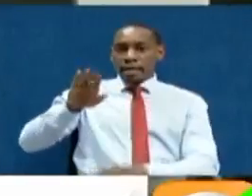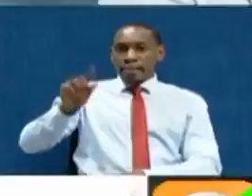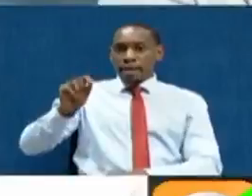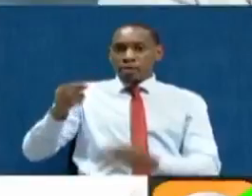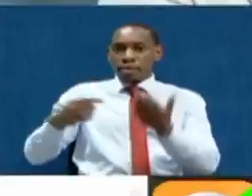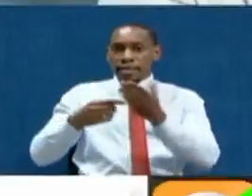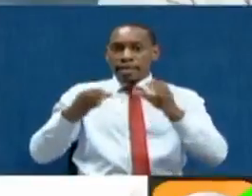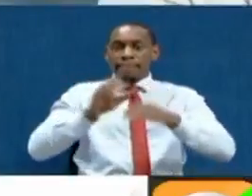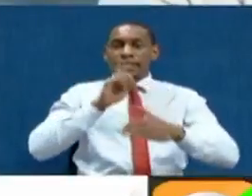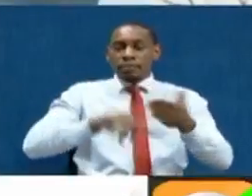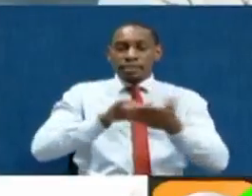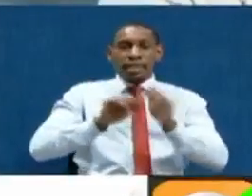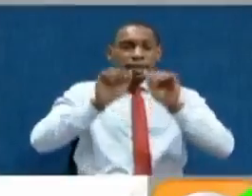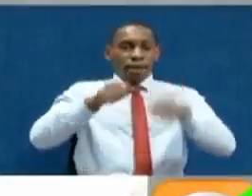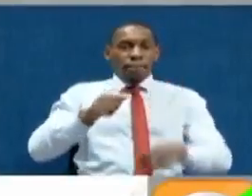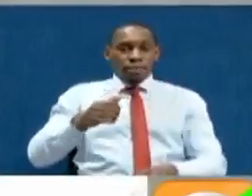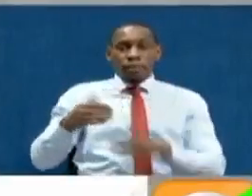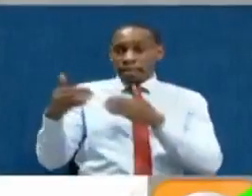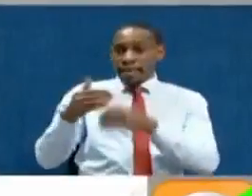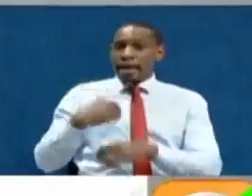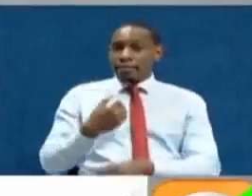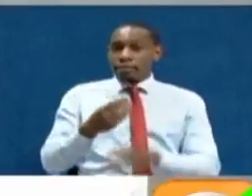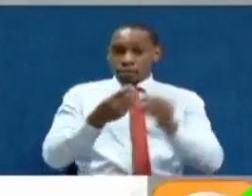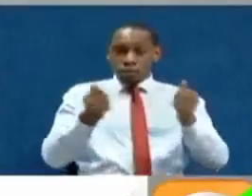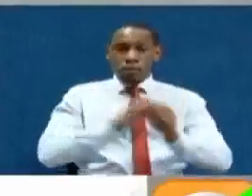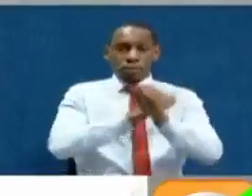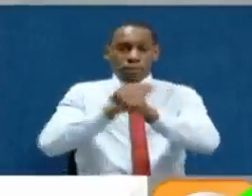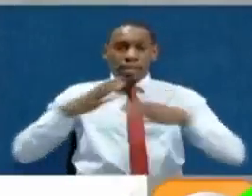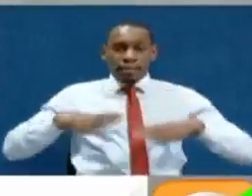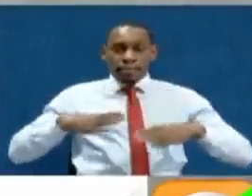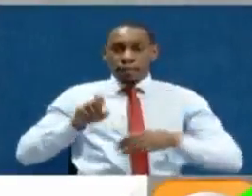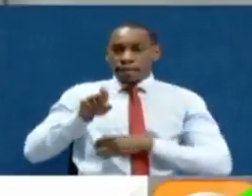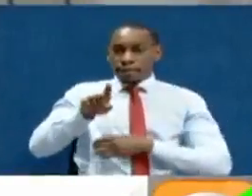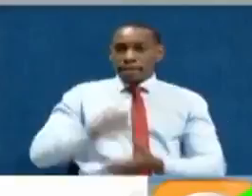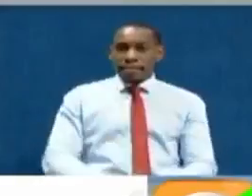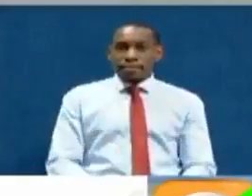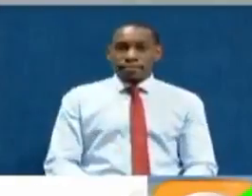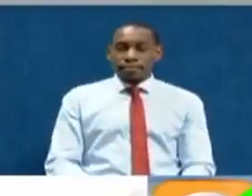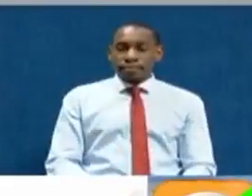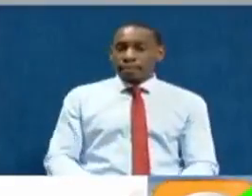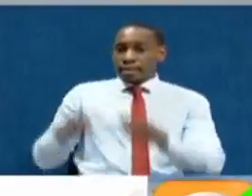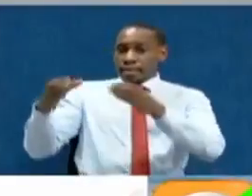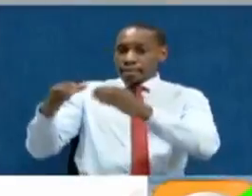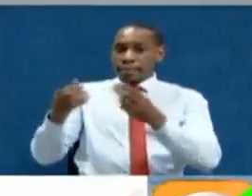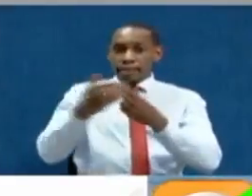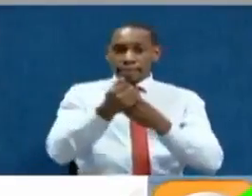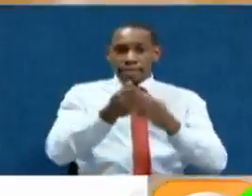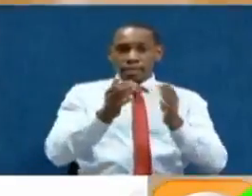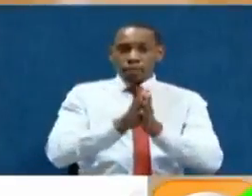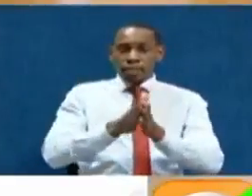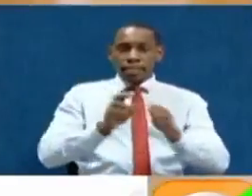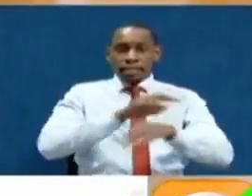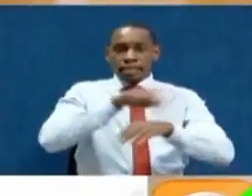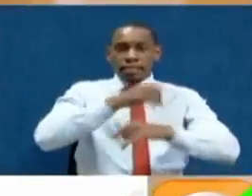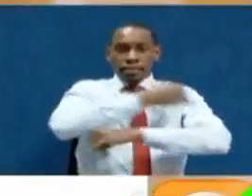company Moderna says it may be a step closer to protecting people from the virus. The company, in partnership with